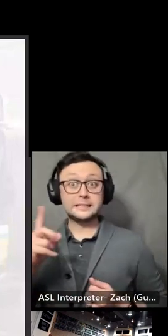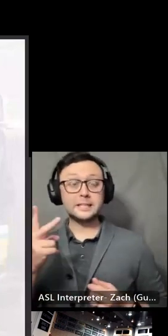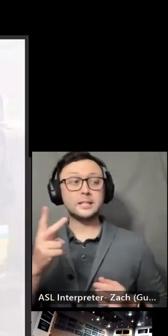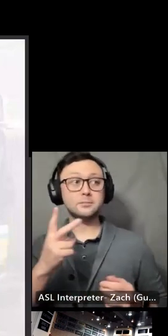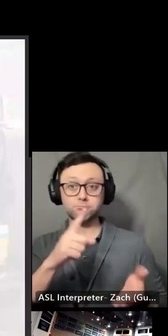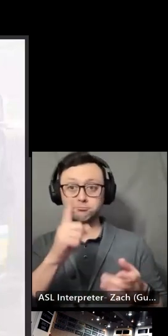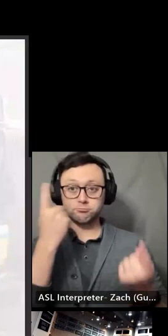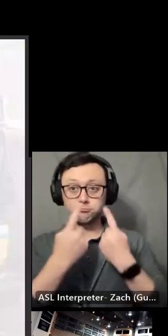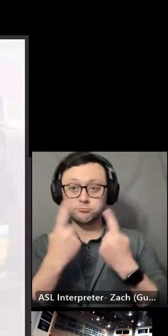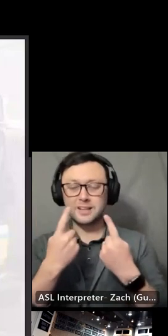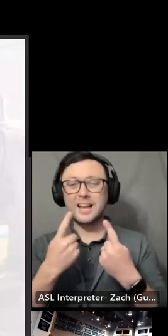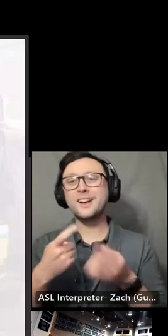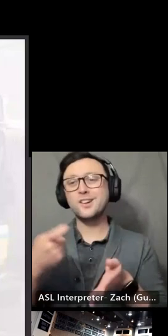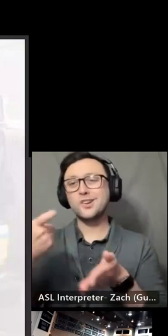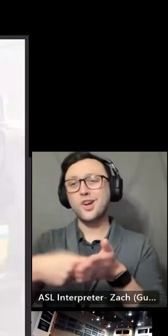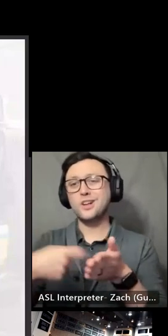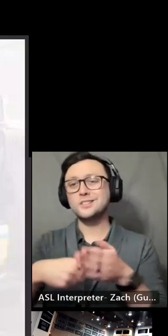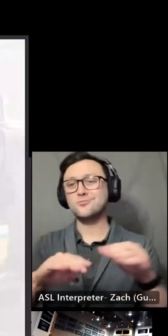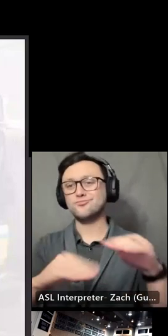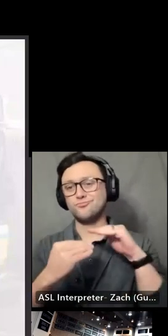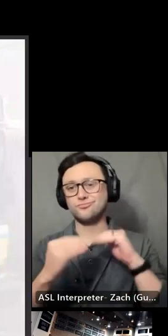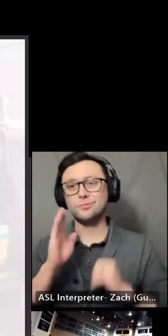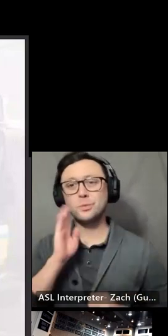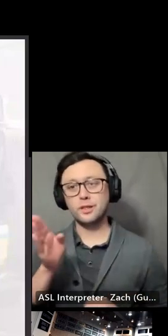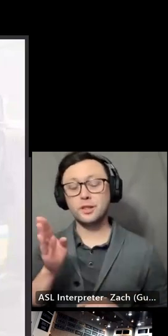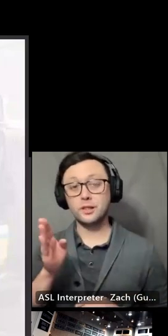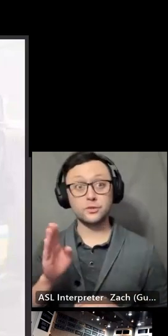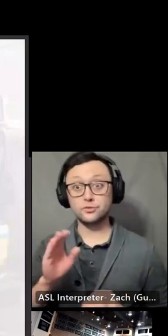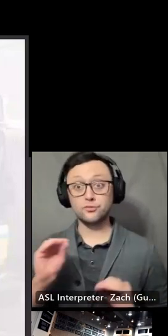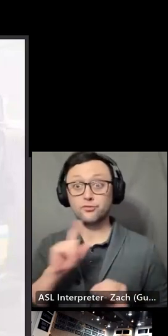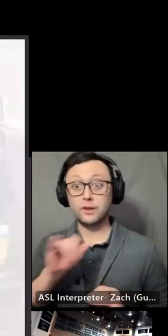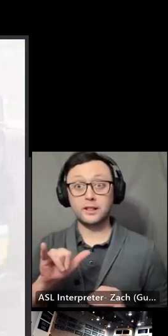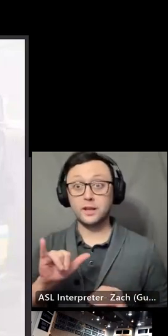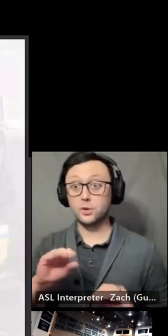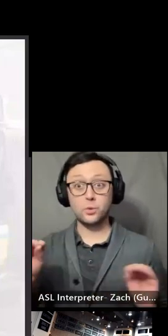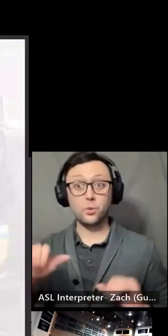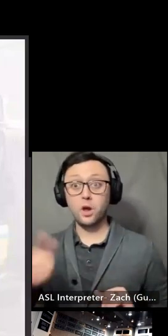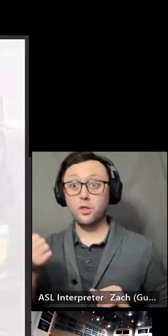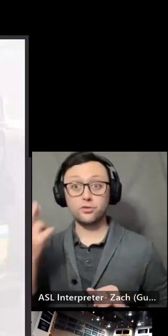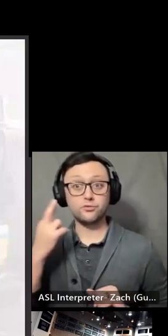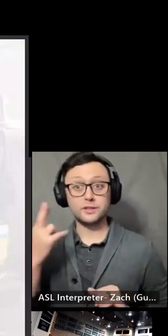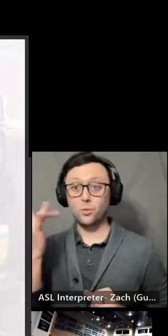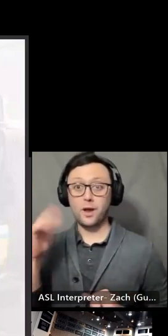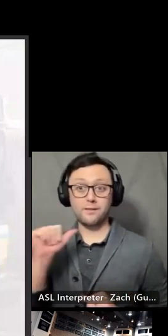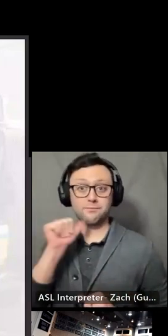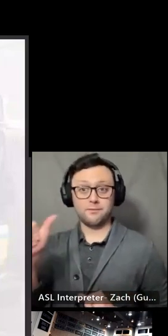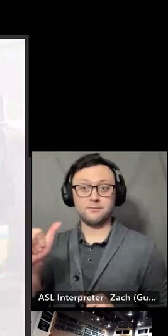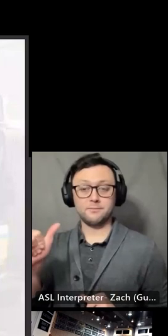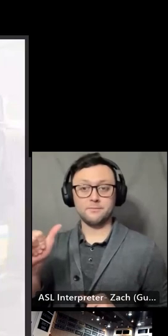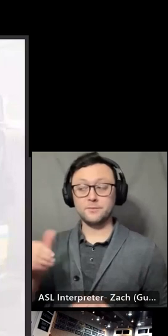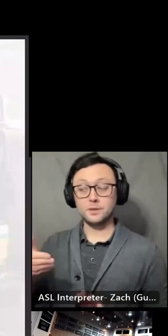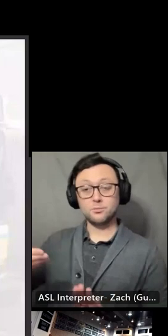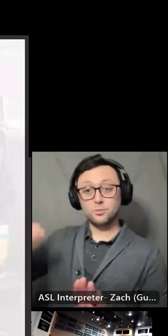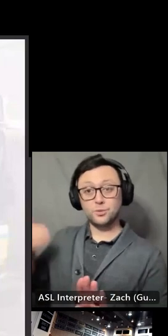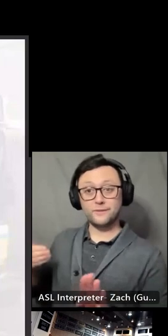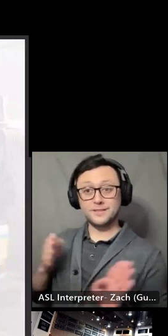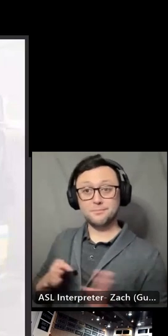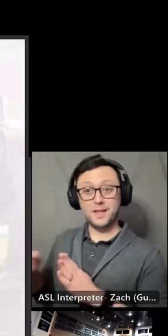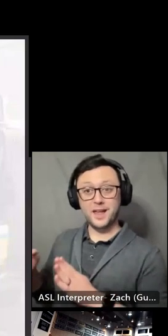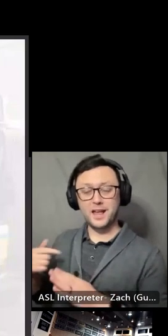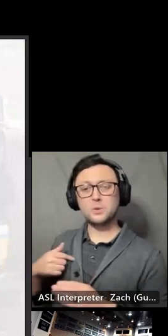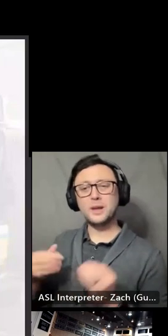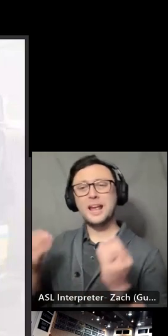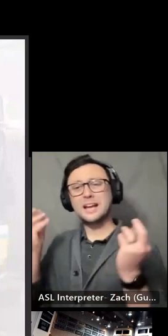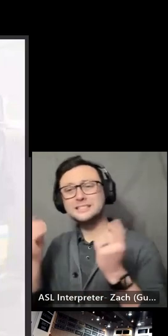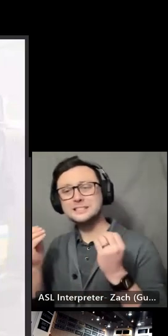prohibitive, and that's actually, you know, part of the reason why that previous plan we wanted to rethink it anyway